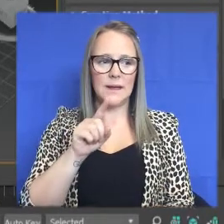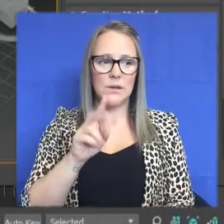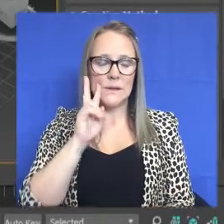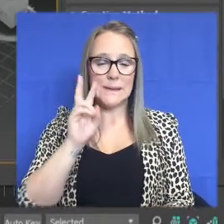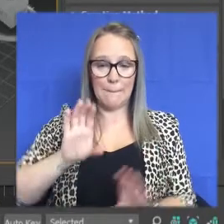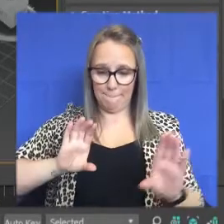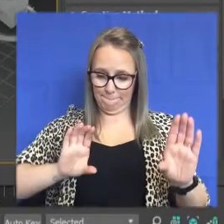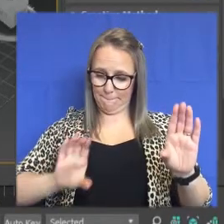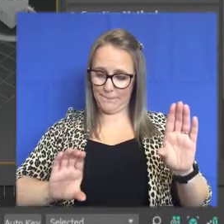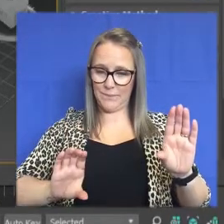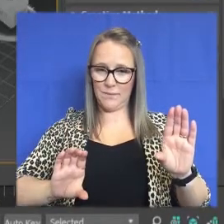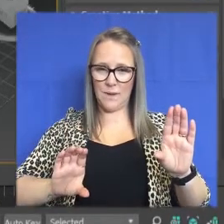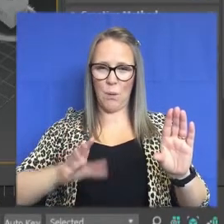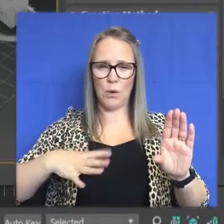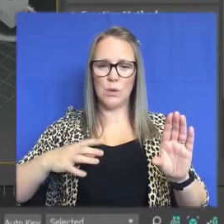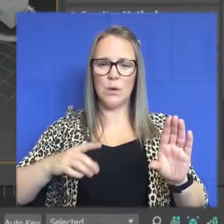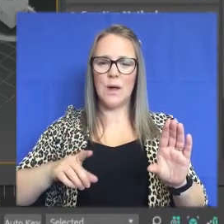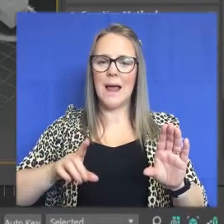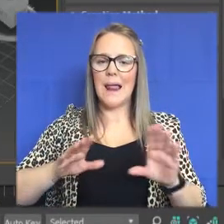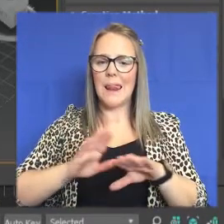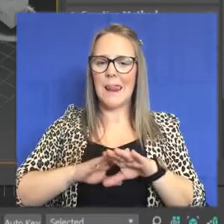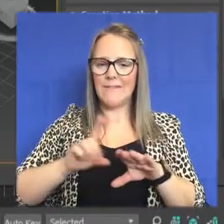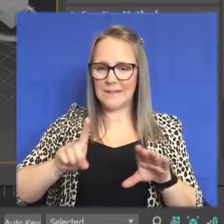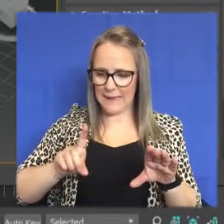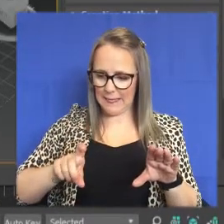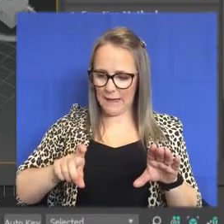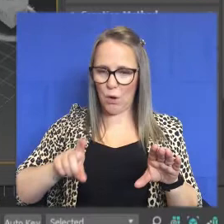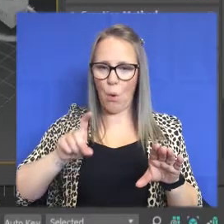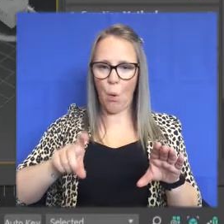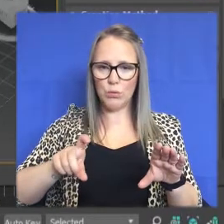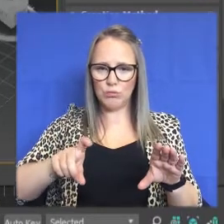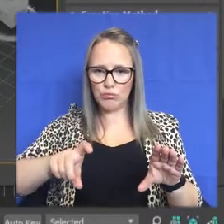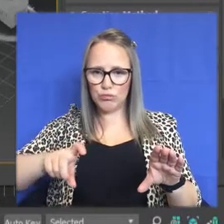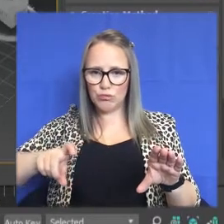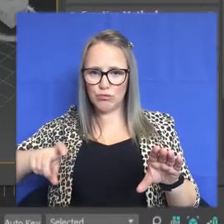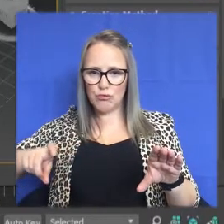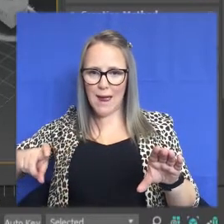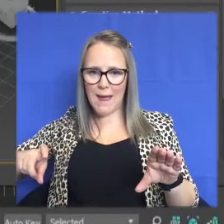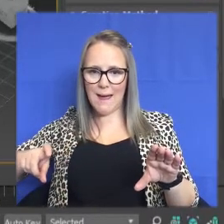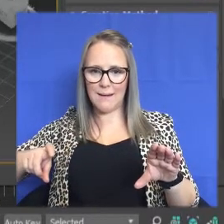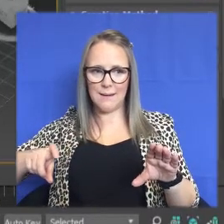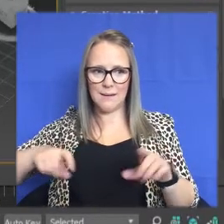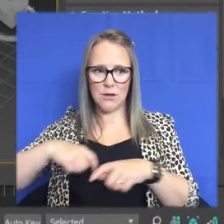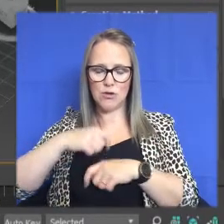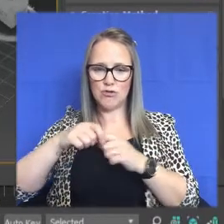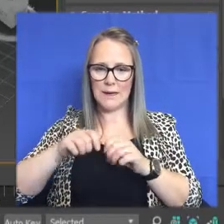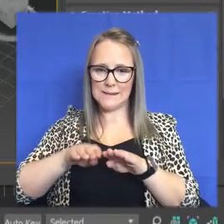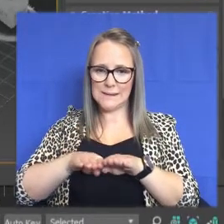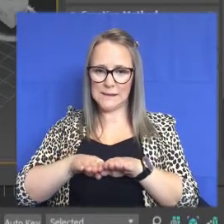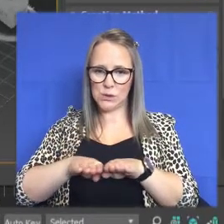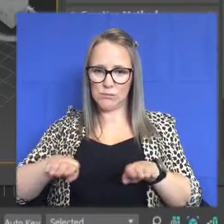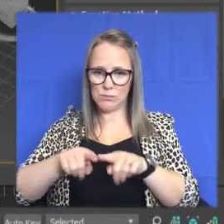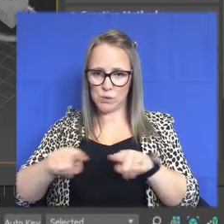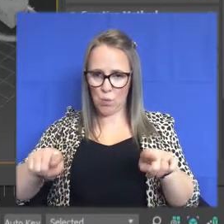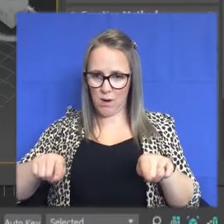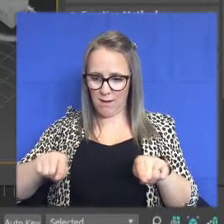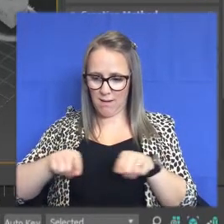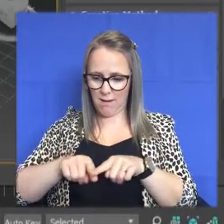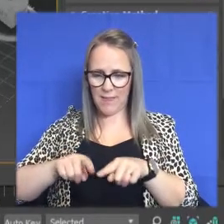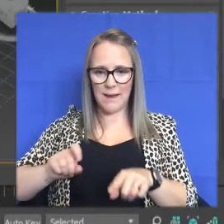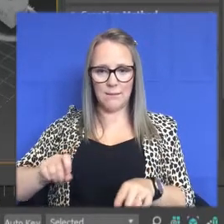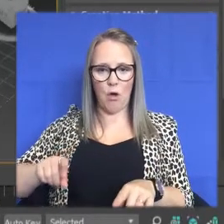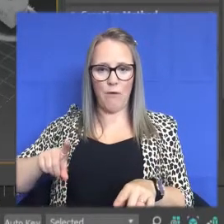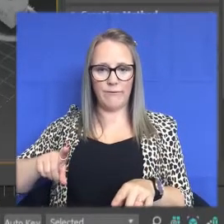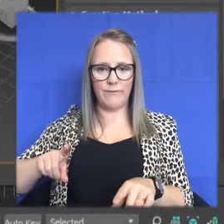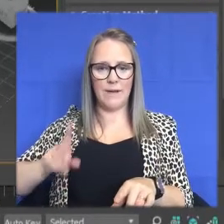I'd like you to left click and hold and drag to make the square. That'll make the base,